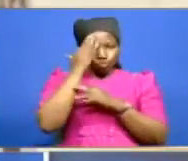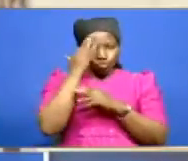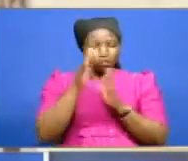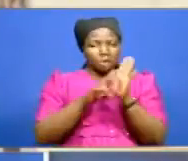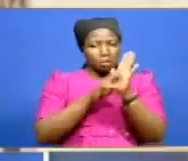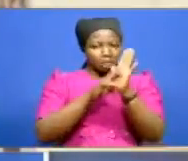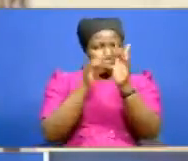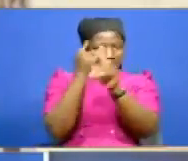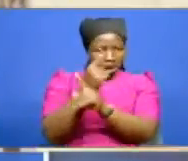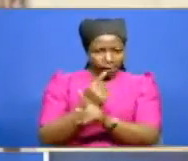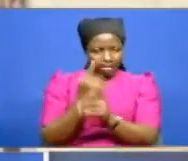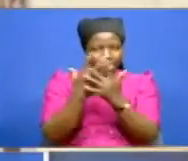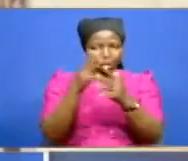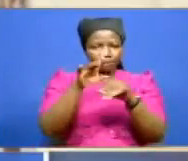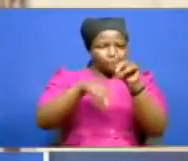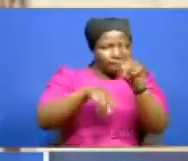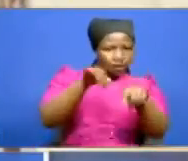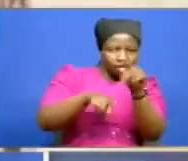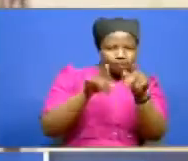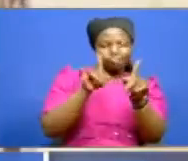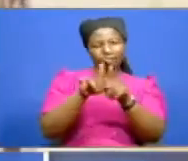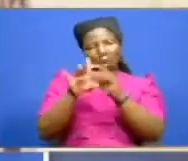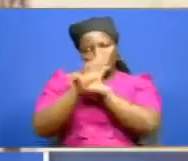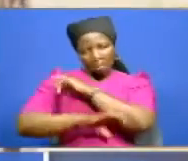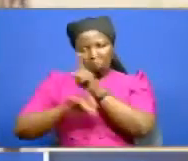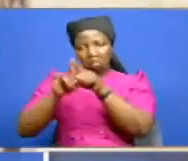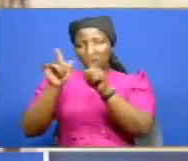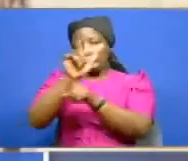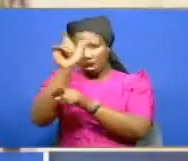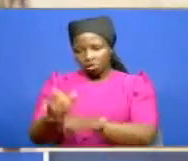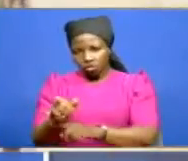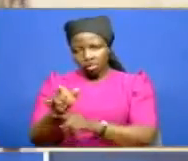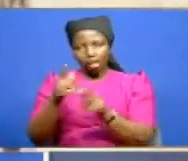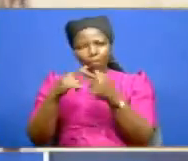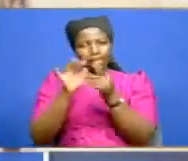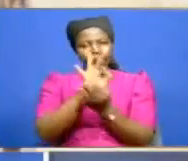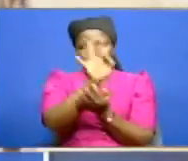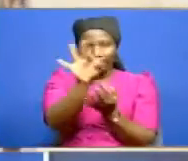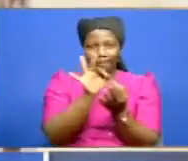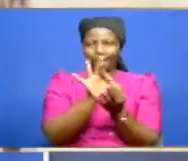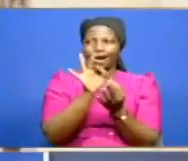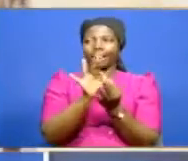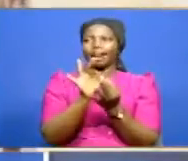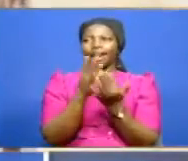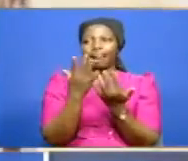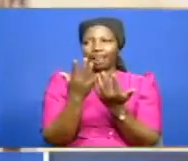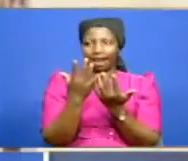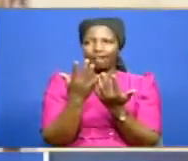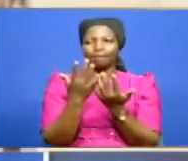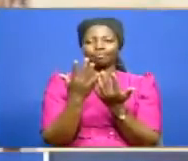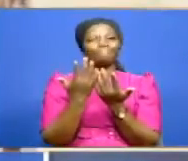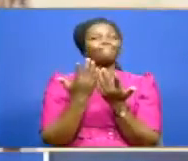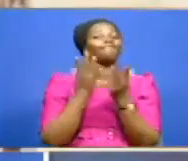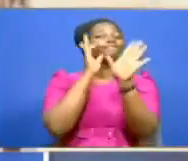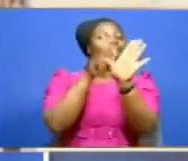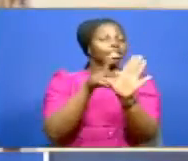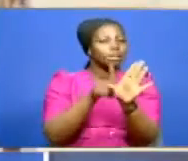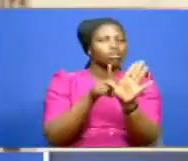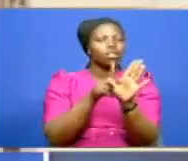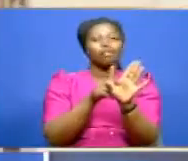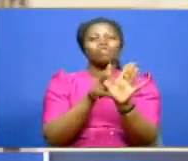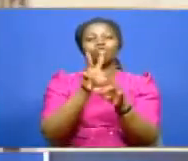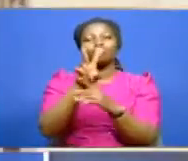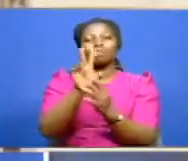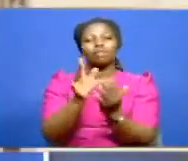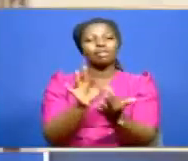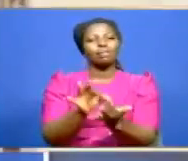diversity as a country and as a continent. But particularly heartening is the participation of two